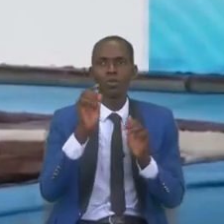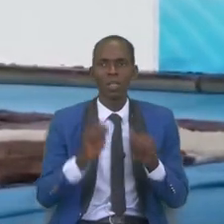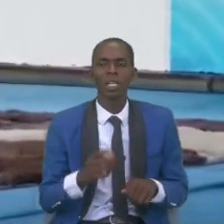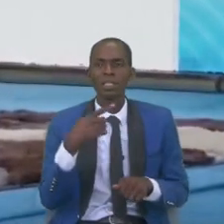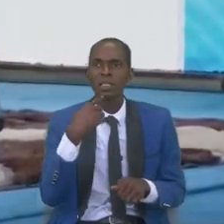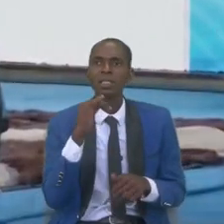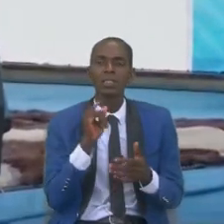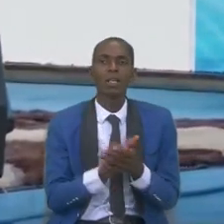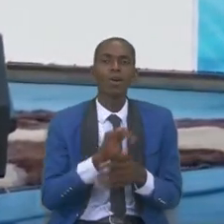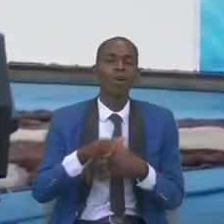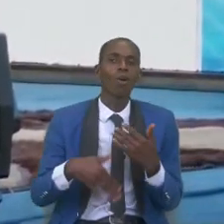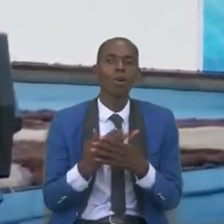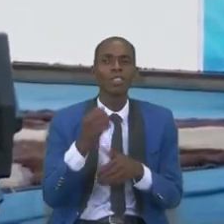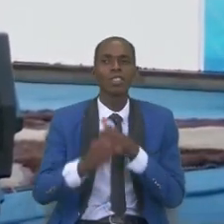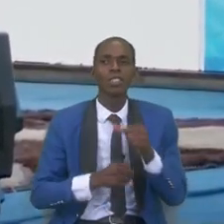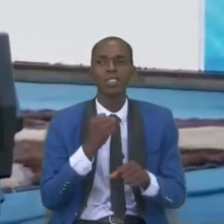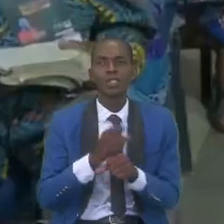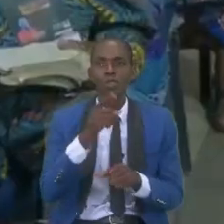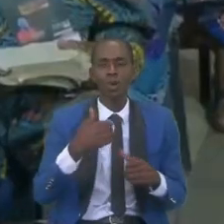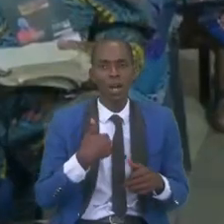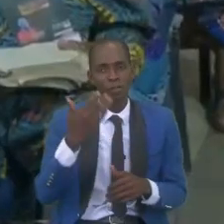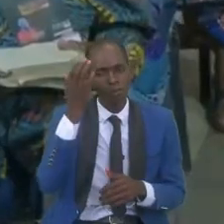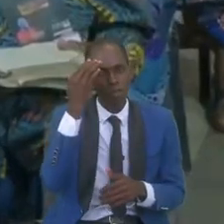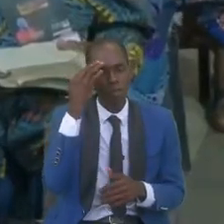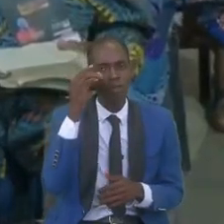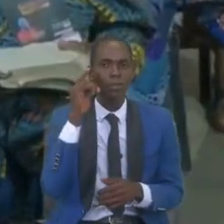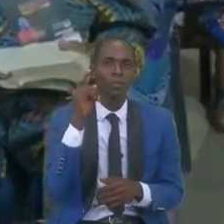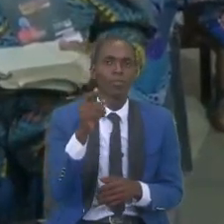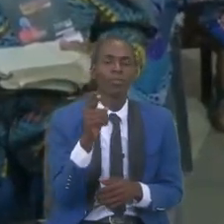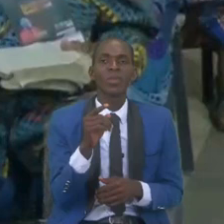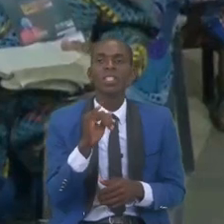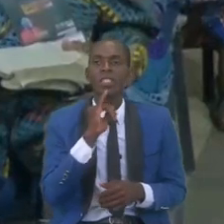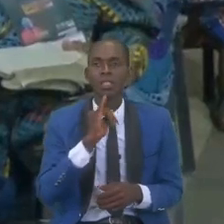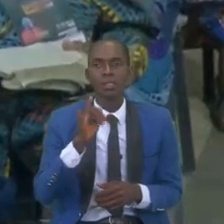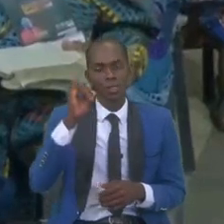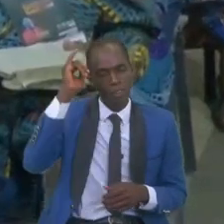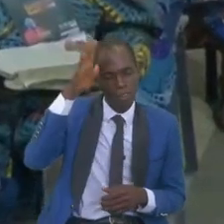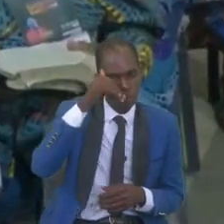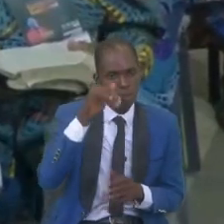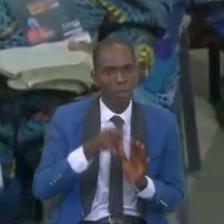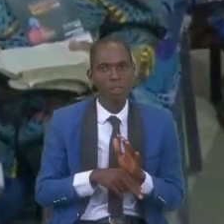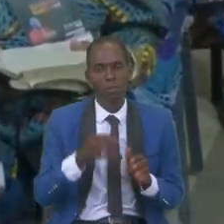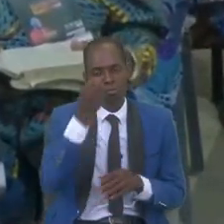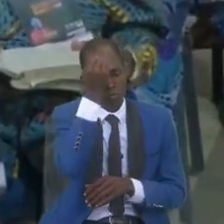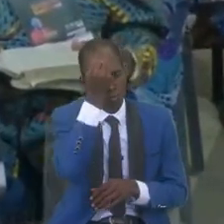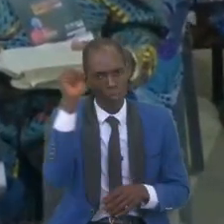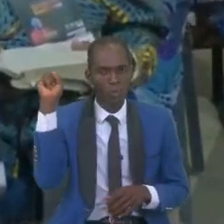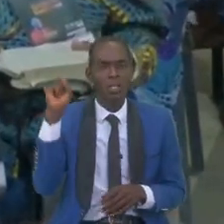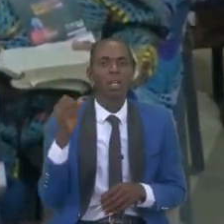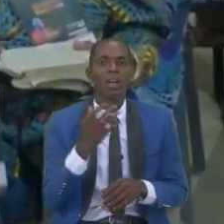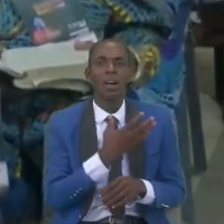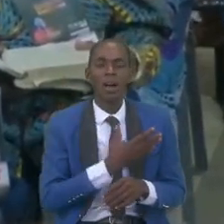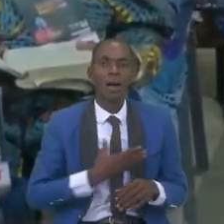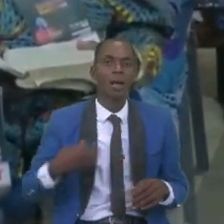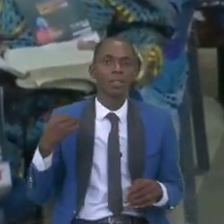years you have known him, is disobedience, is rebellion, is defiance of the word of God.